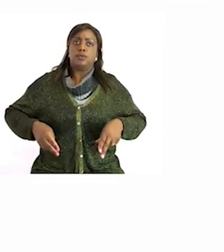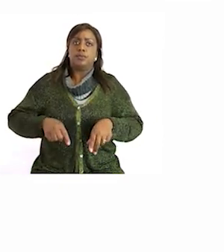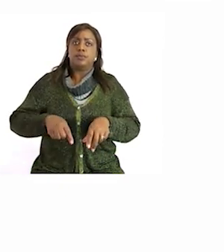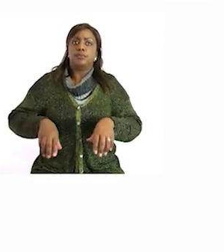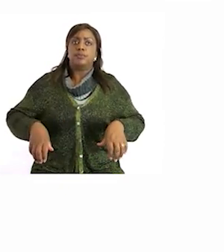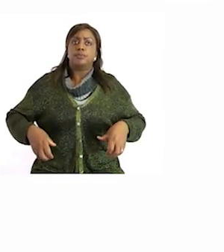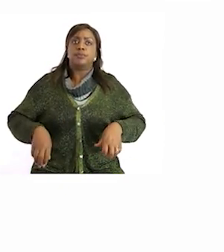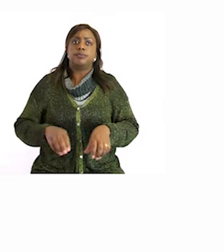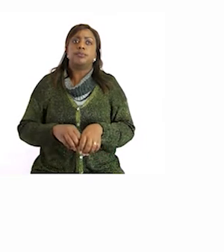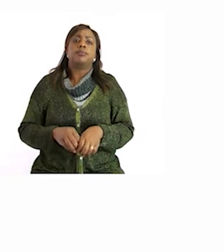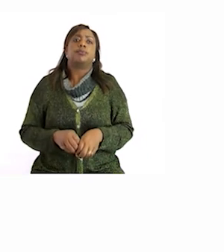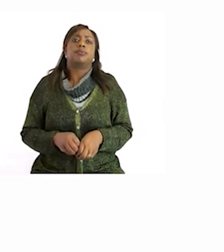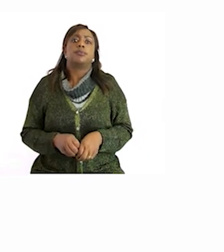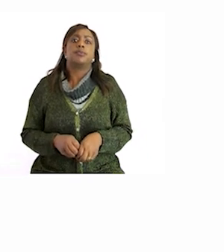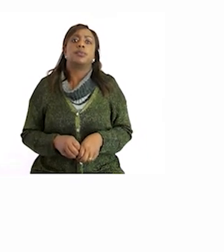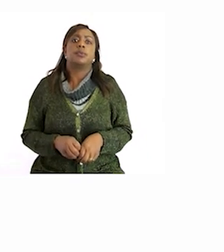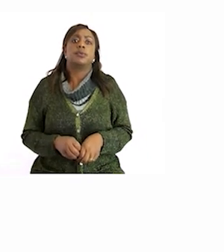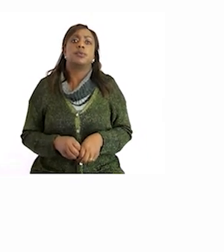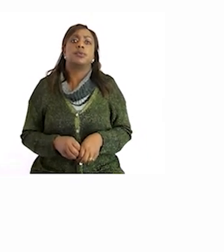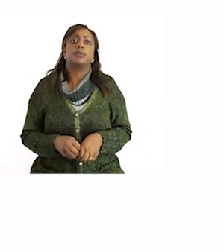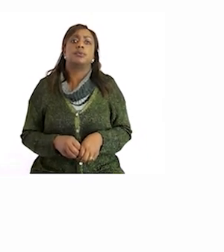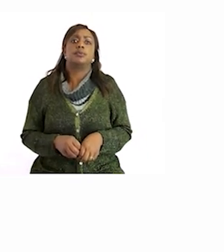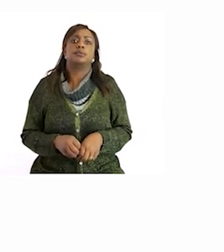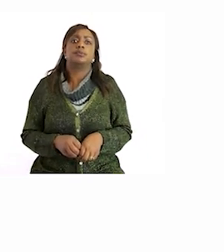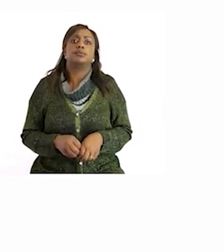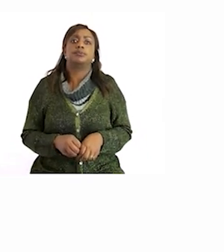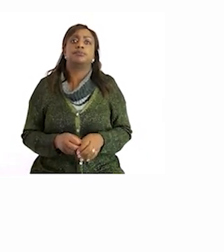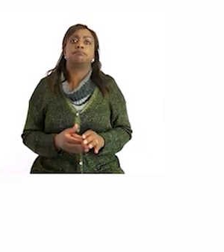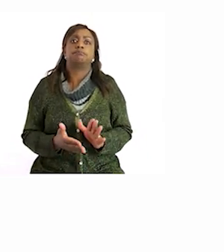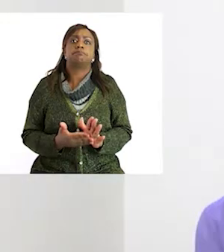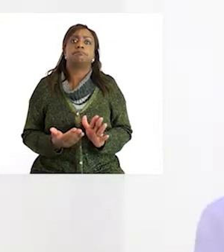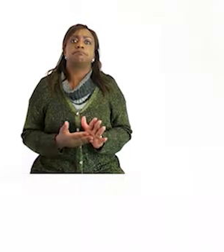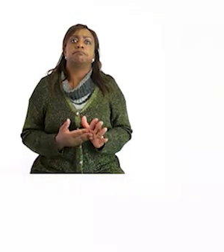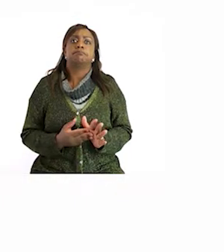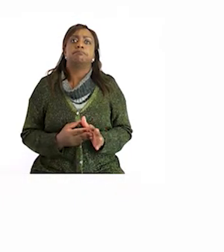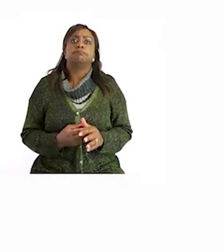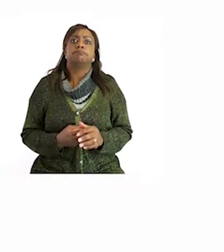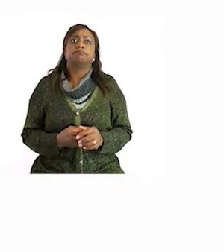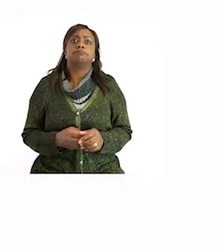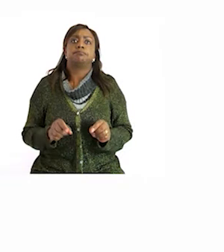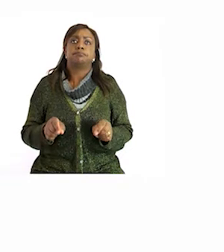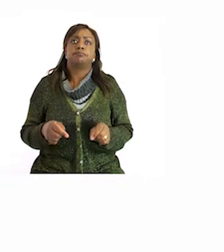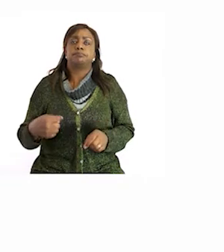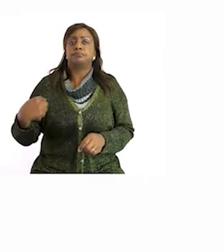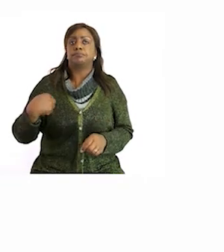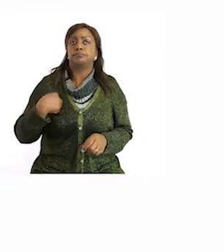Let us now turn over to page 20, where on page